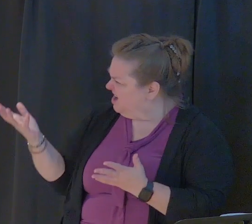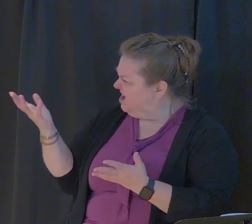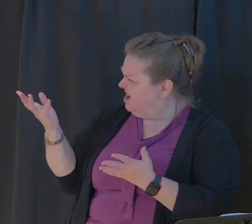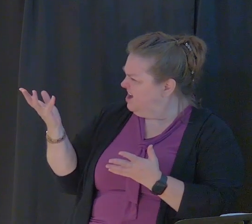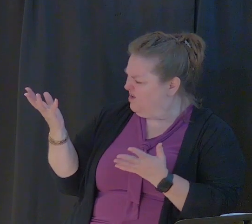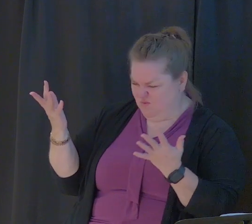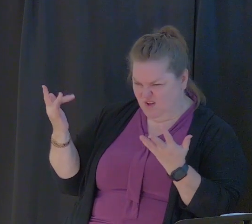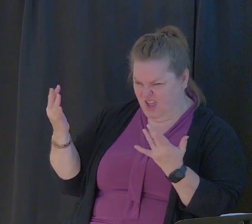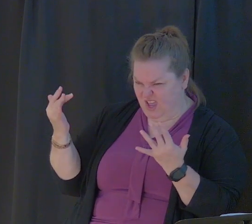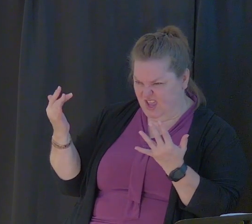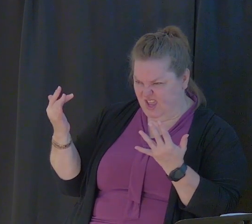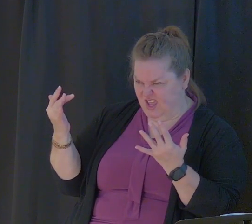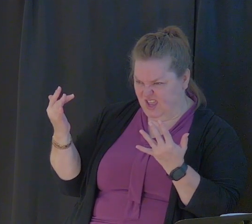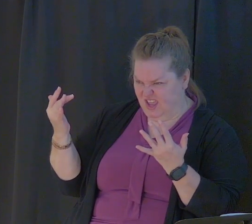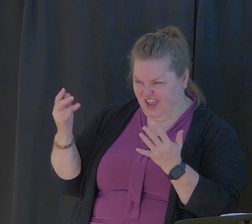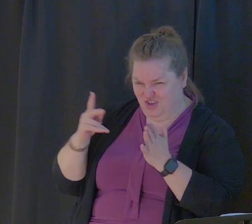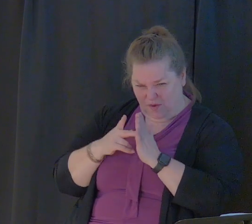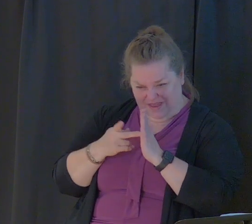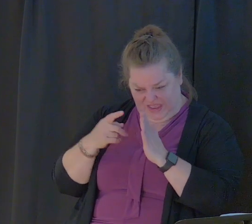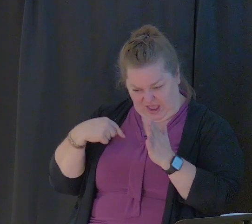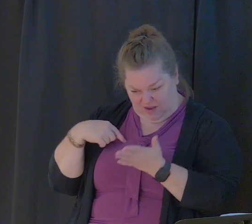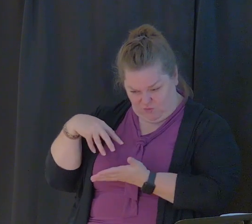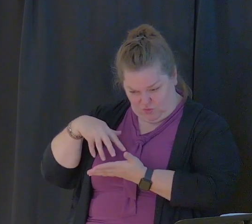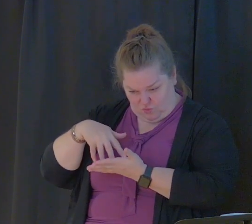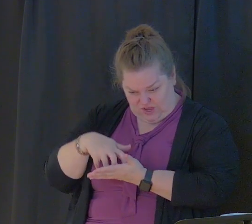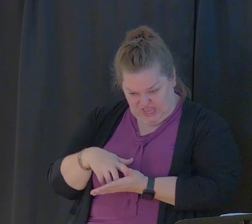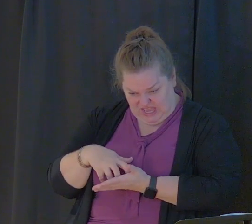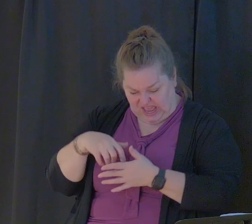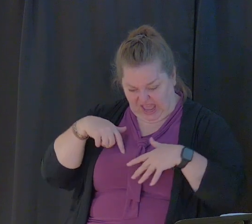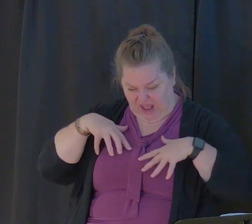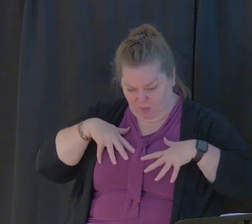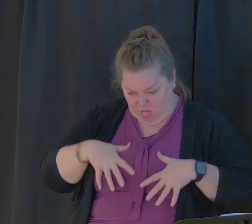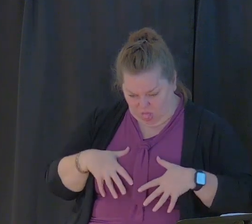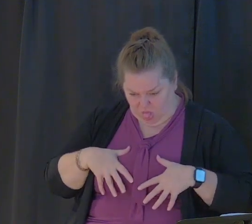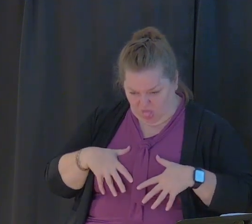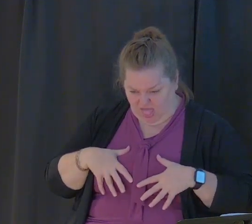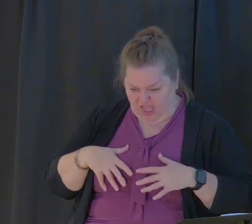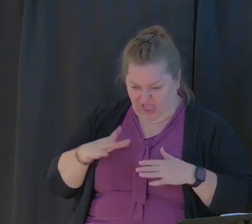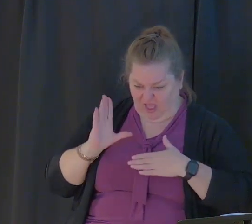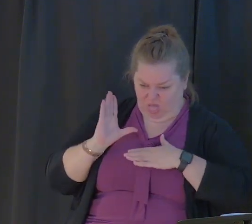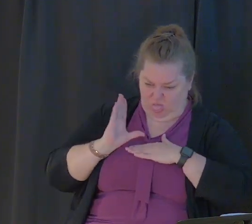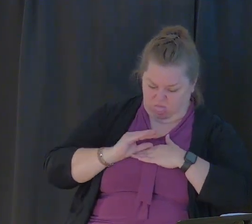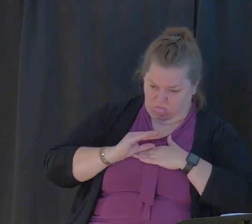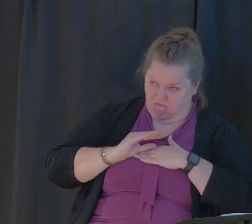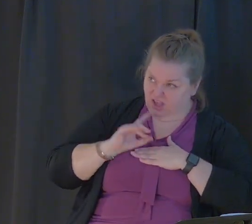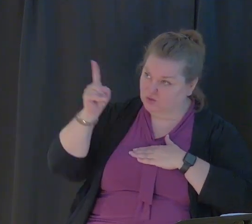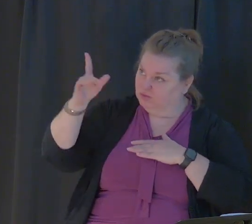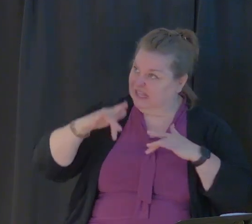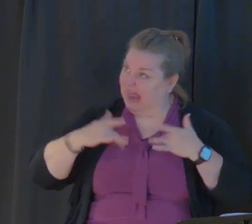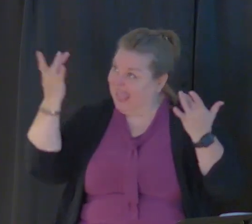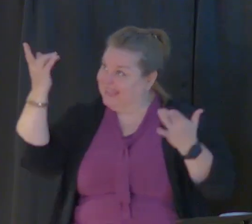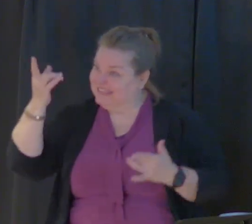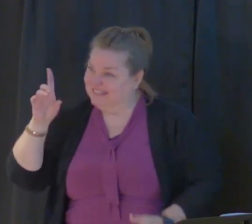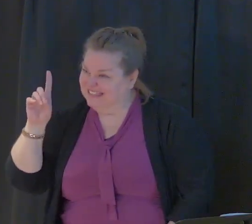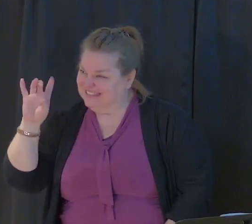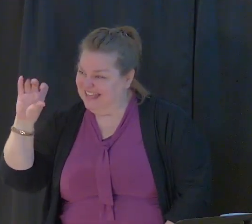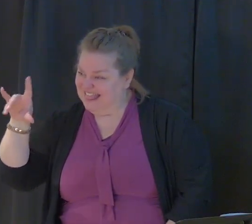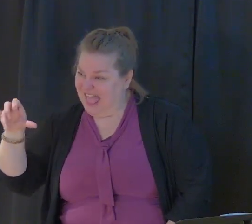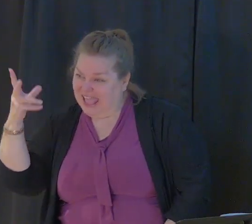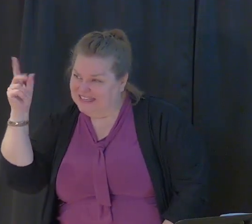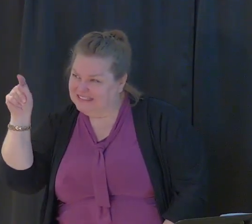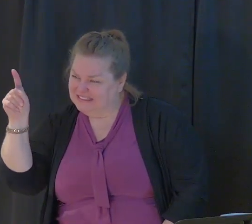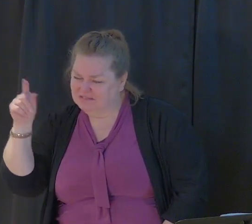hold on a minute. You mean that when I am weak, when I am down, when I am beat up, you're delighting in that? I don't get